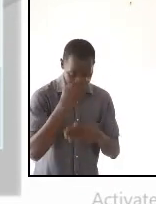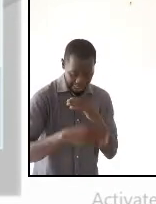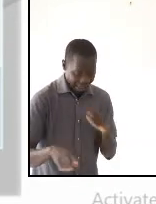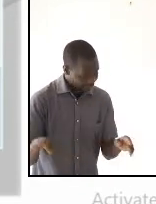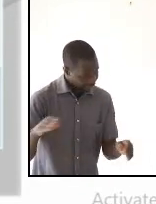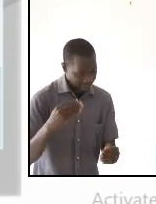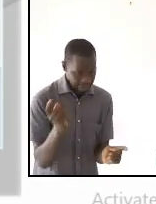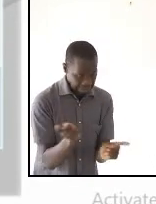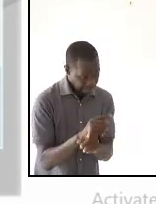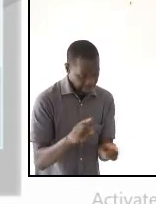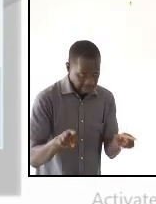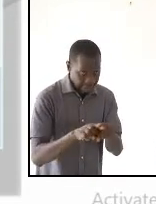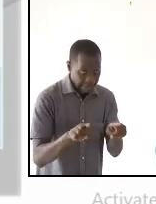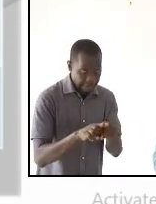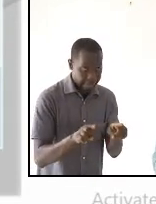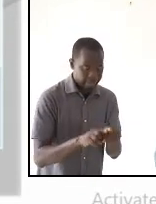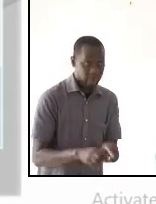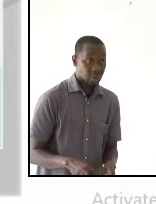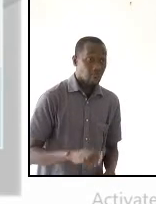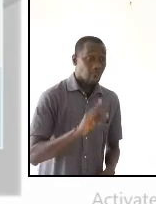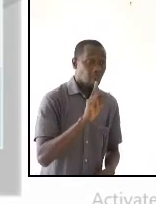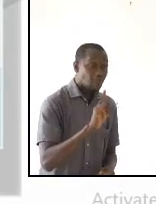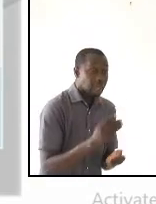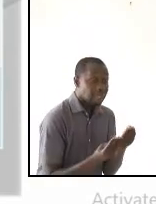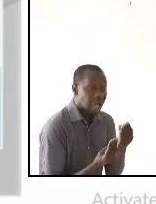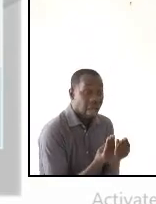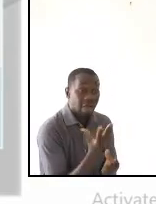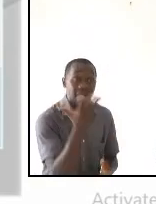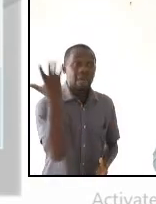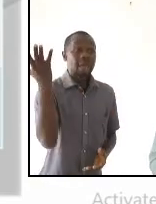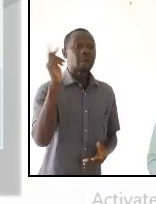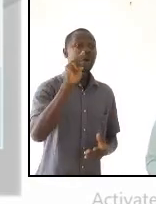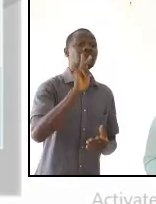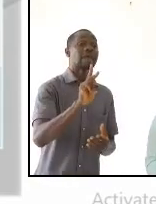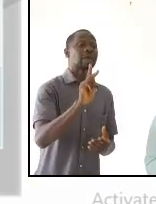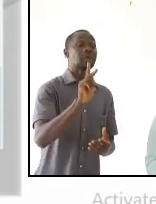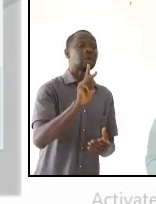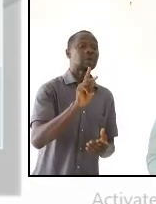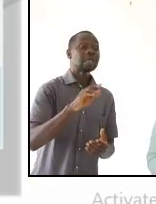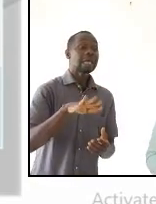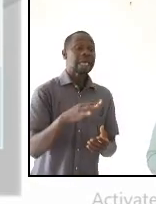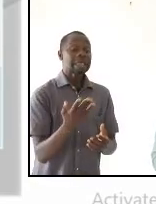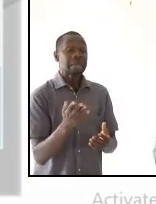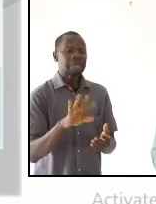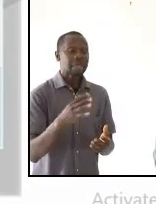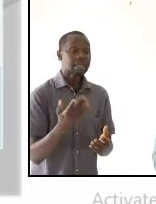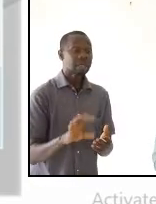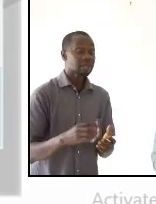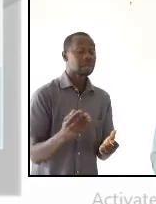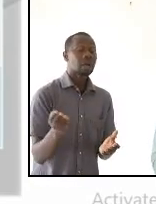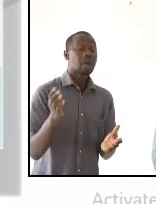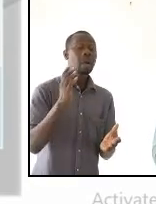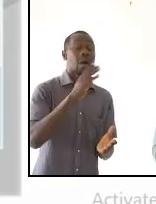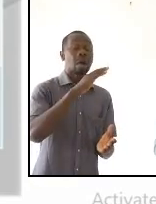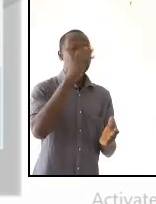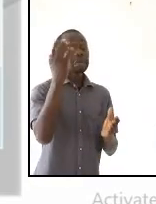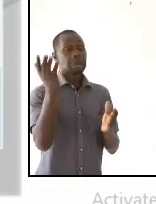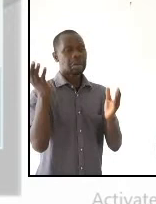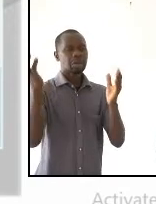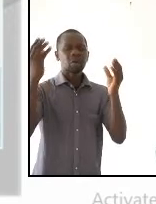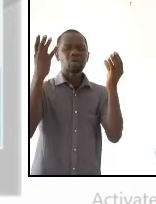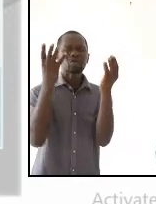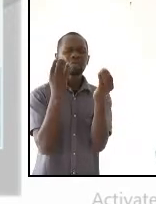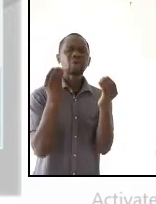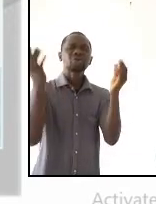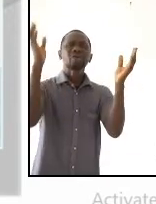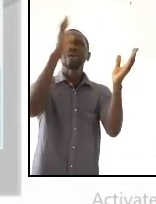vapor, it's what we inhale is variable, meaning it depends on the atmosphere. Sometimes there's a lot of